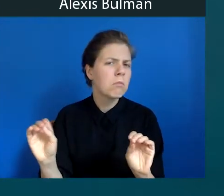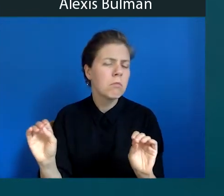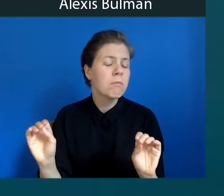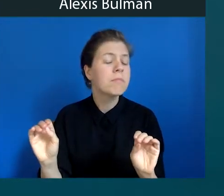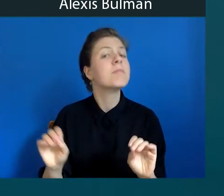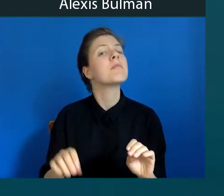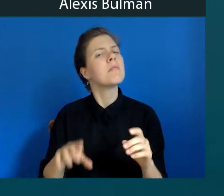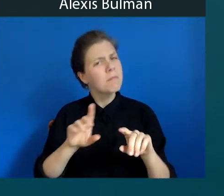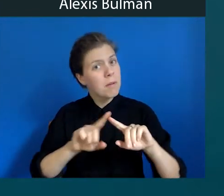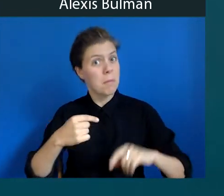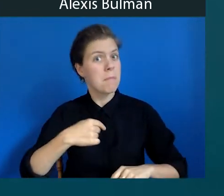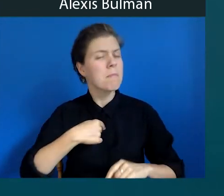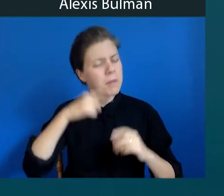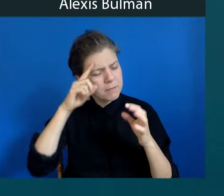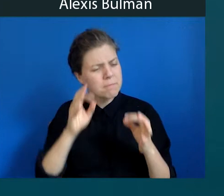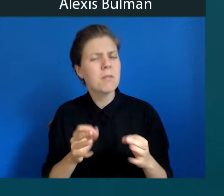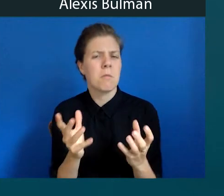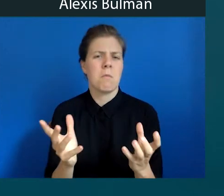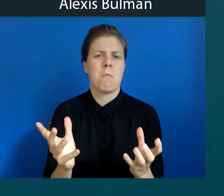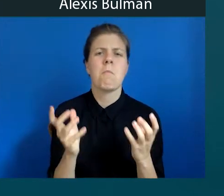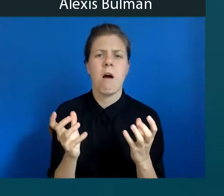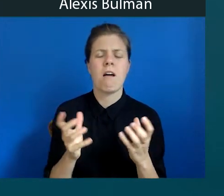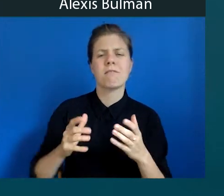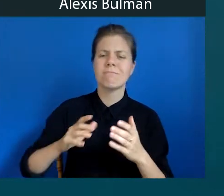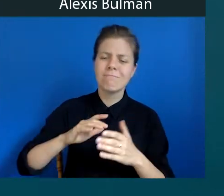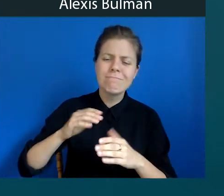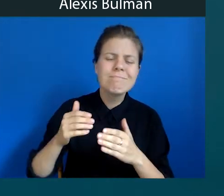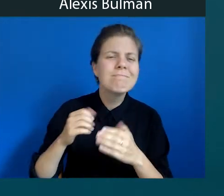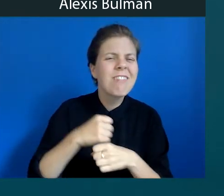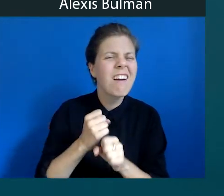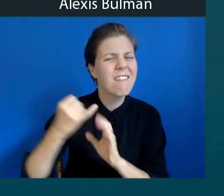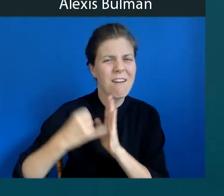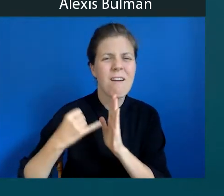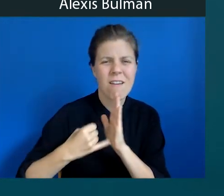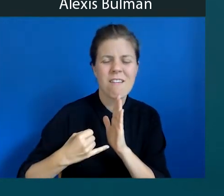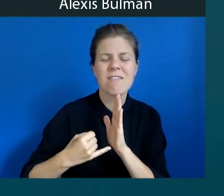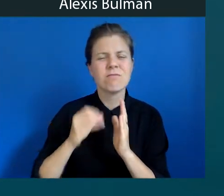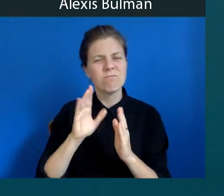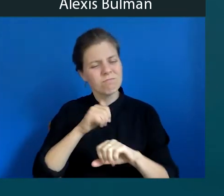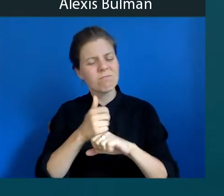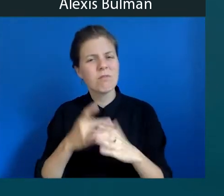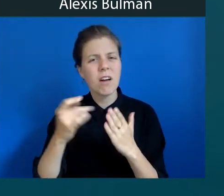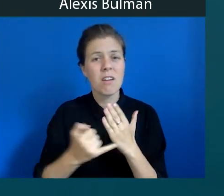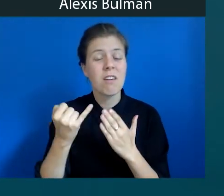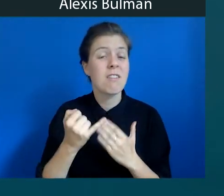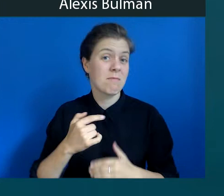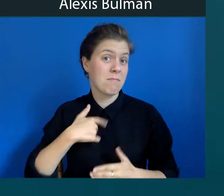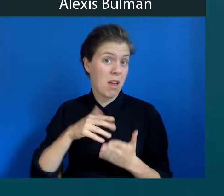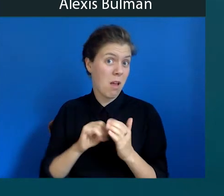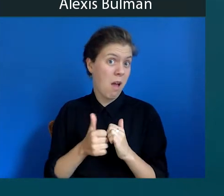of implementing the information that I was absorbing. I'm a visual tactile learner, so